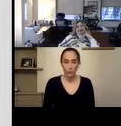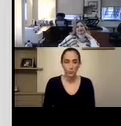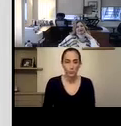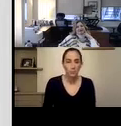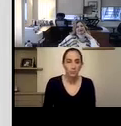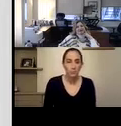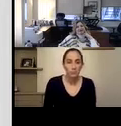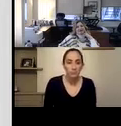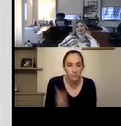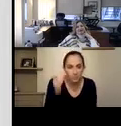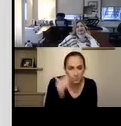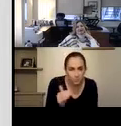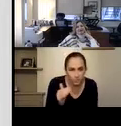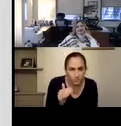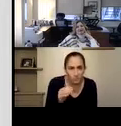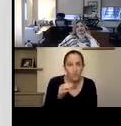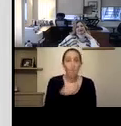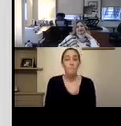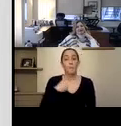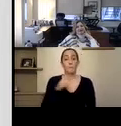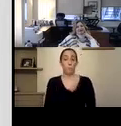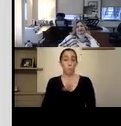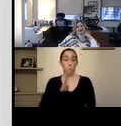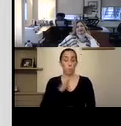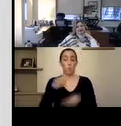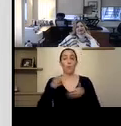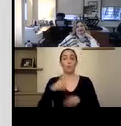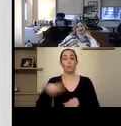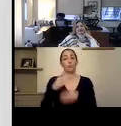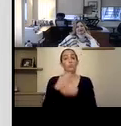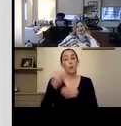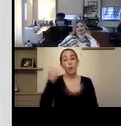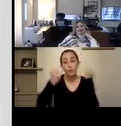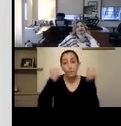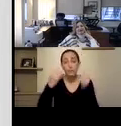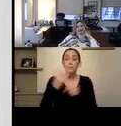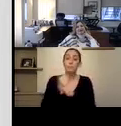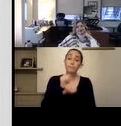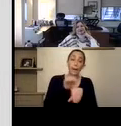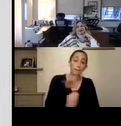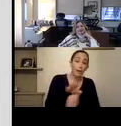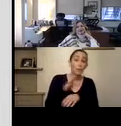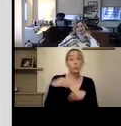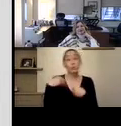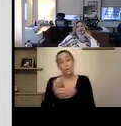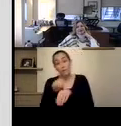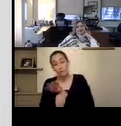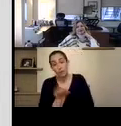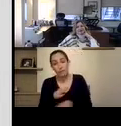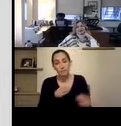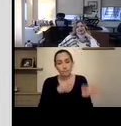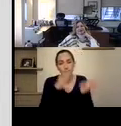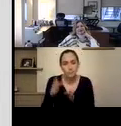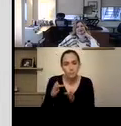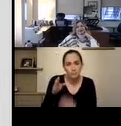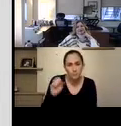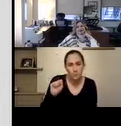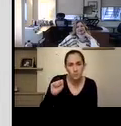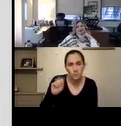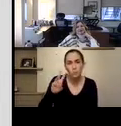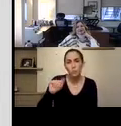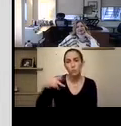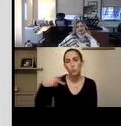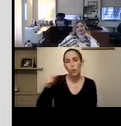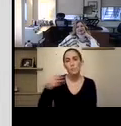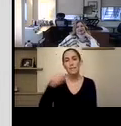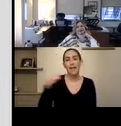and get and give advice. The swaps and such folder contains recipes, and